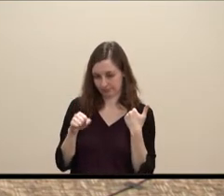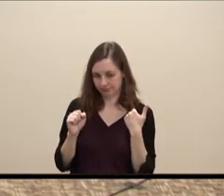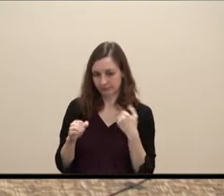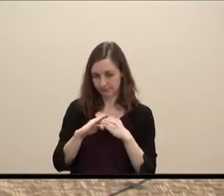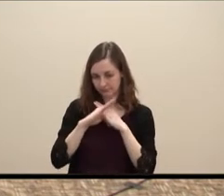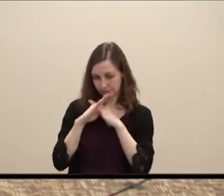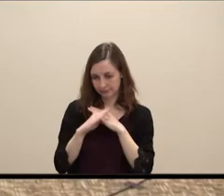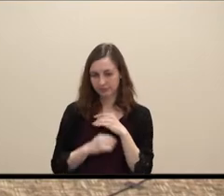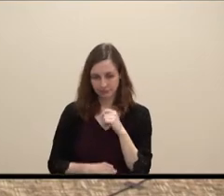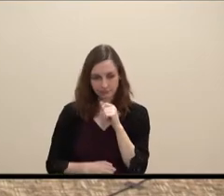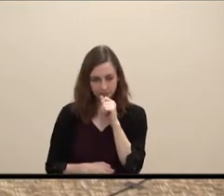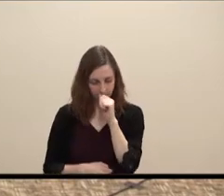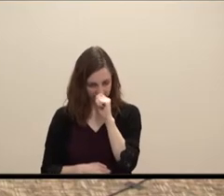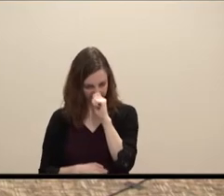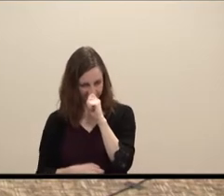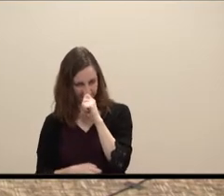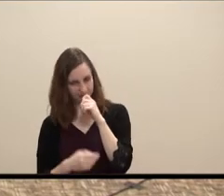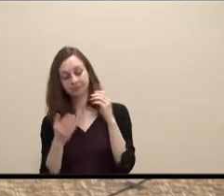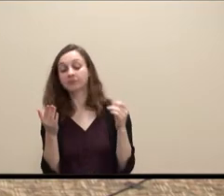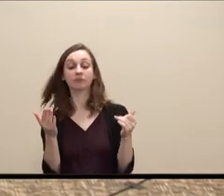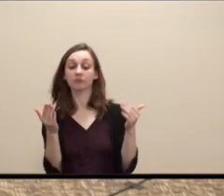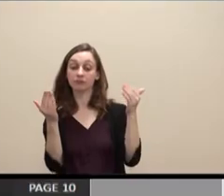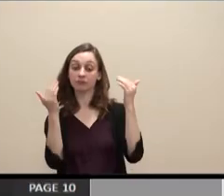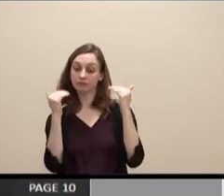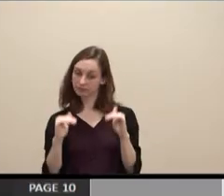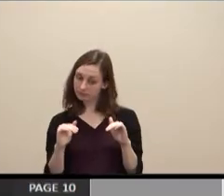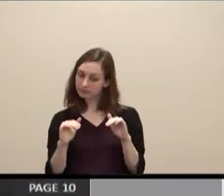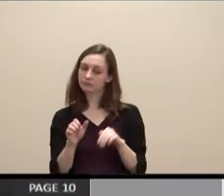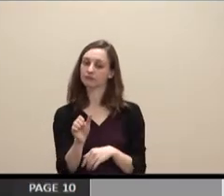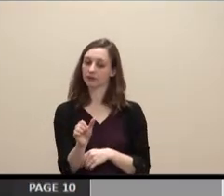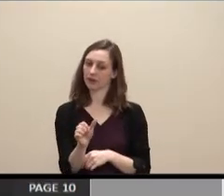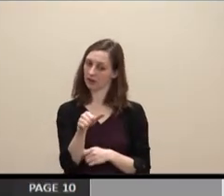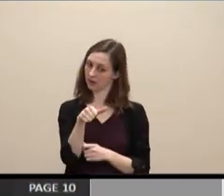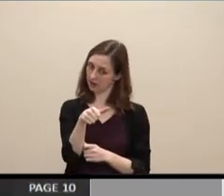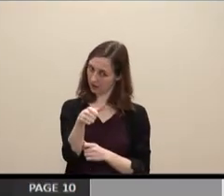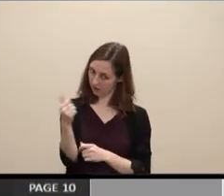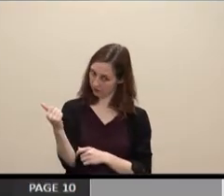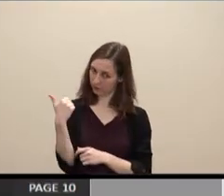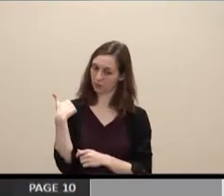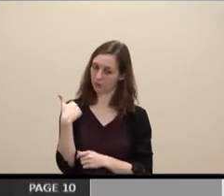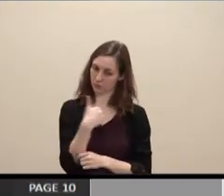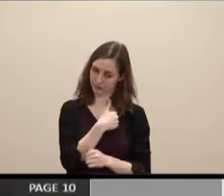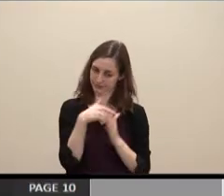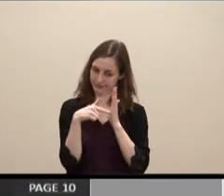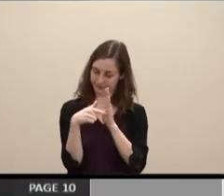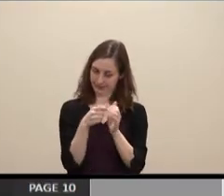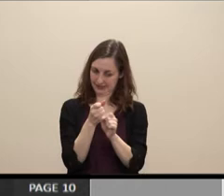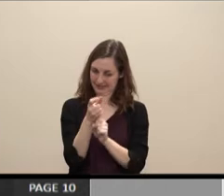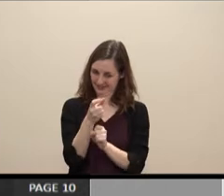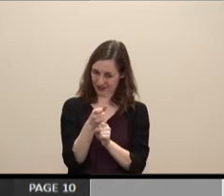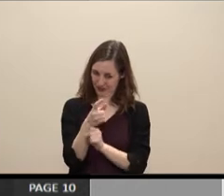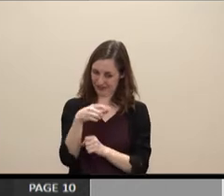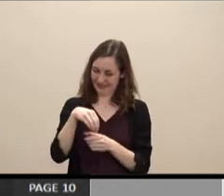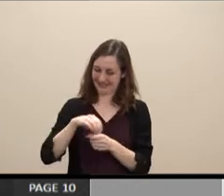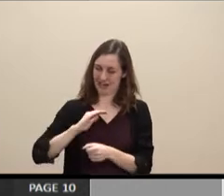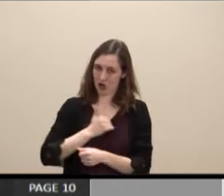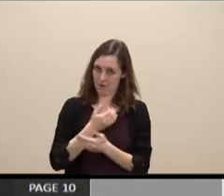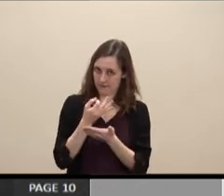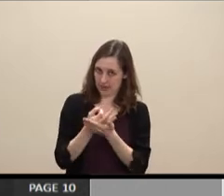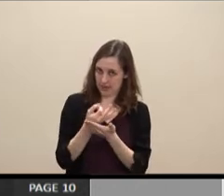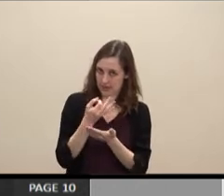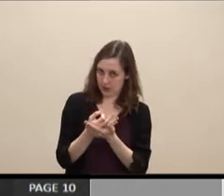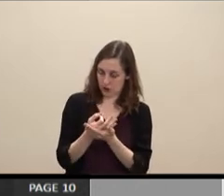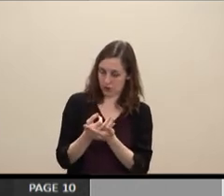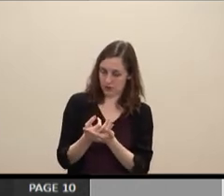So then the other thing that we do measure every year that will come out in as part of our financial accountability is